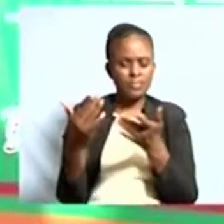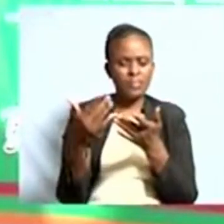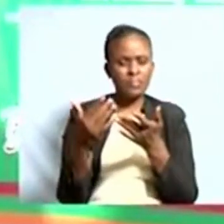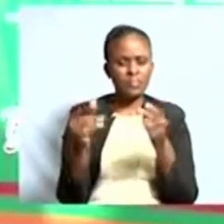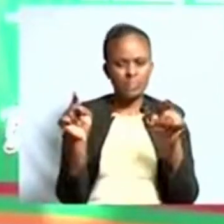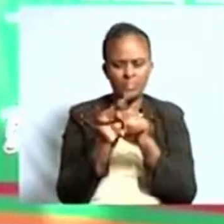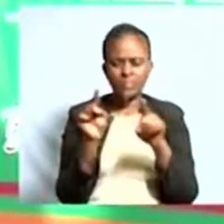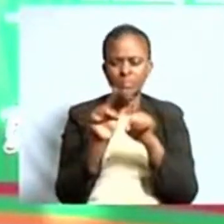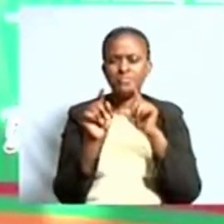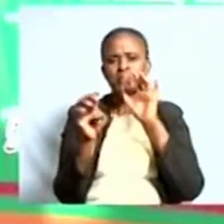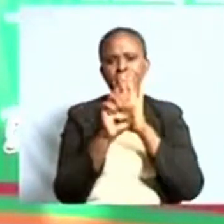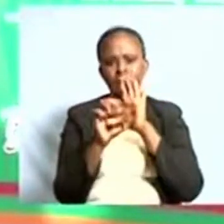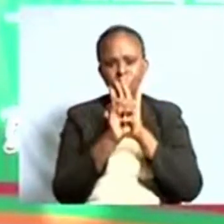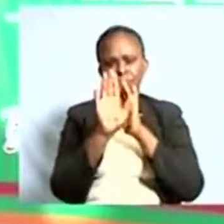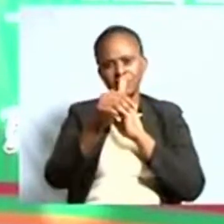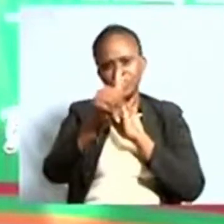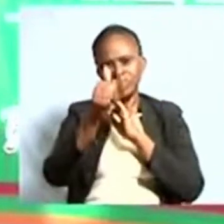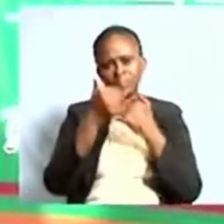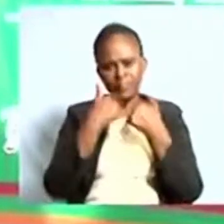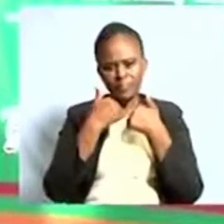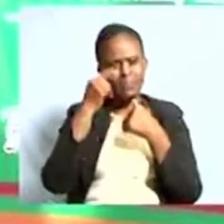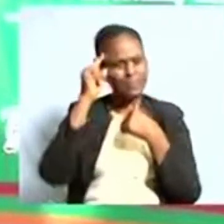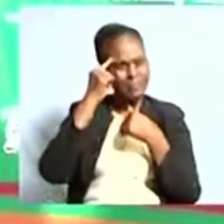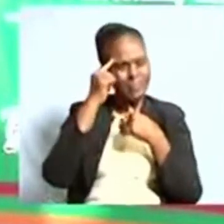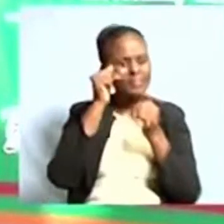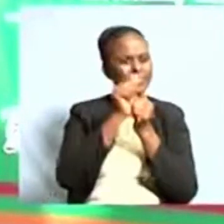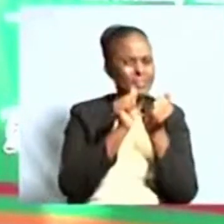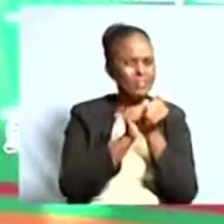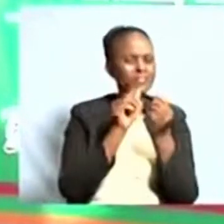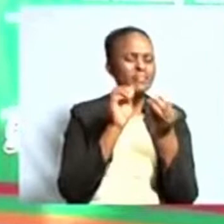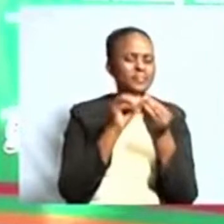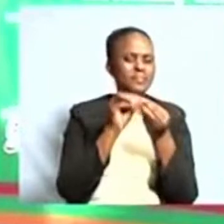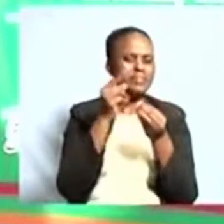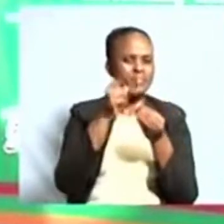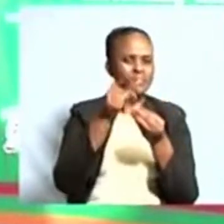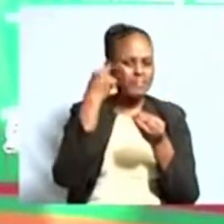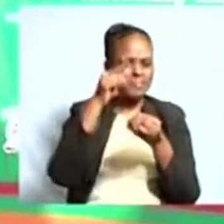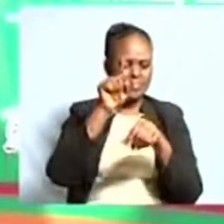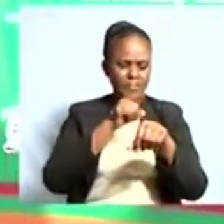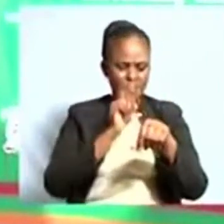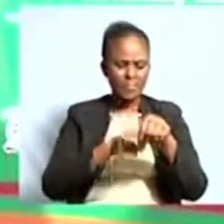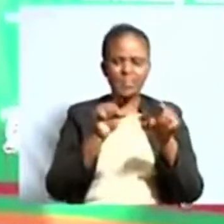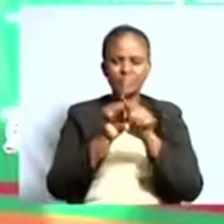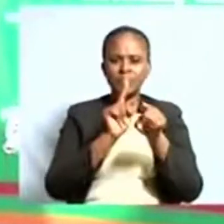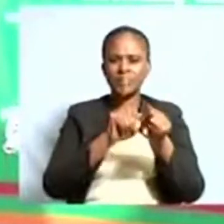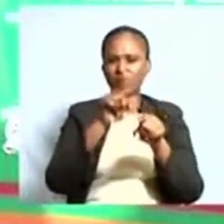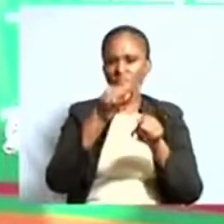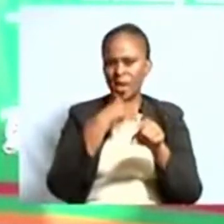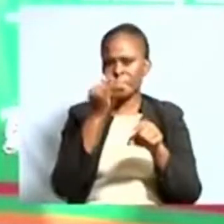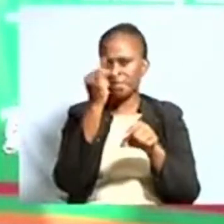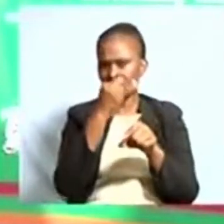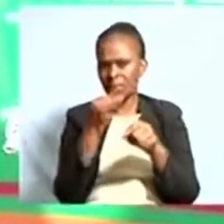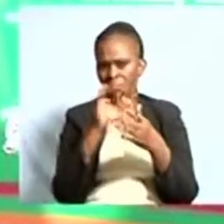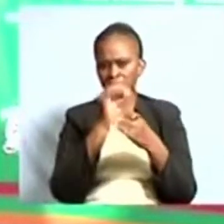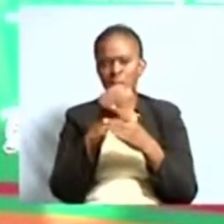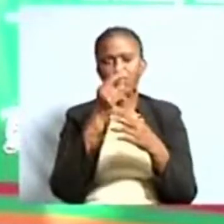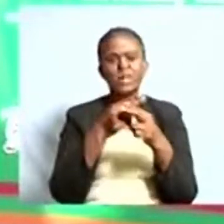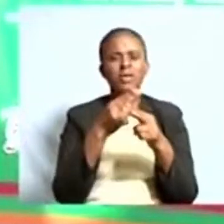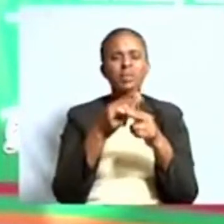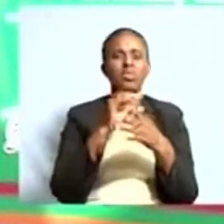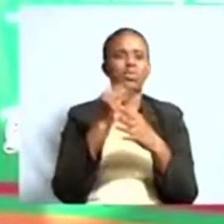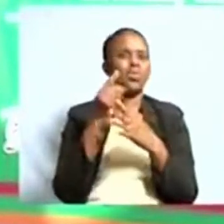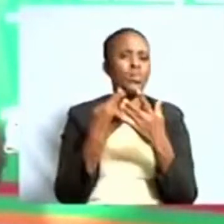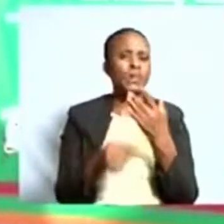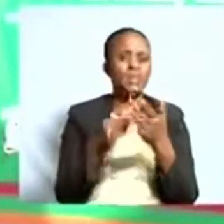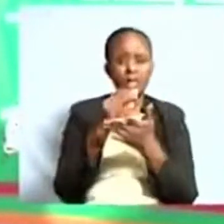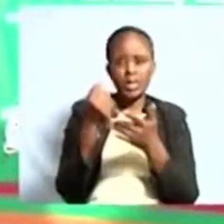like you've been thinking about it for a long time, then you come up with a design or a name or whatever, then somebody should